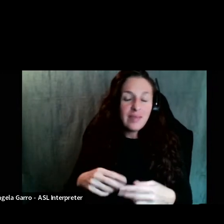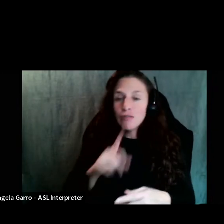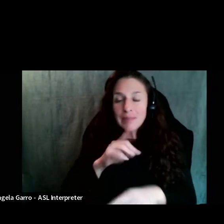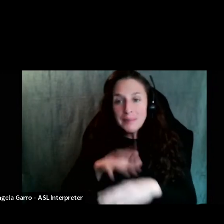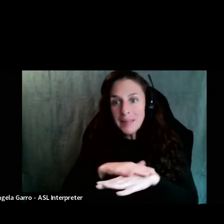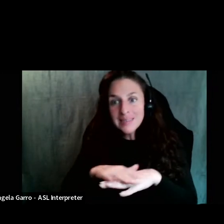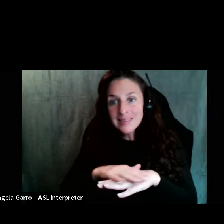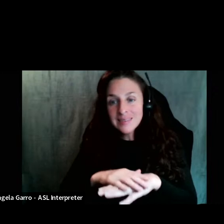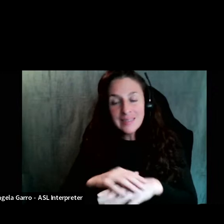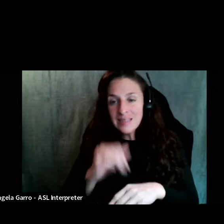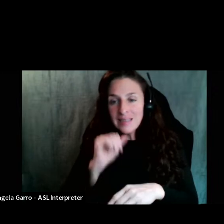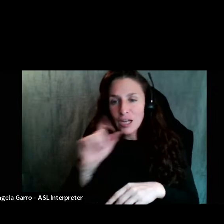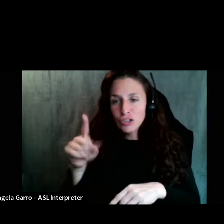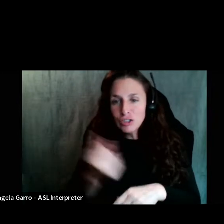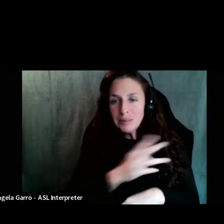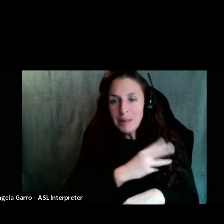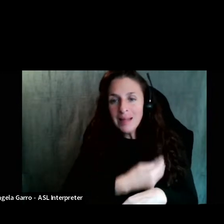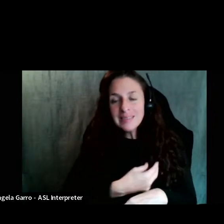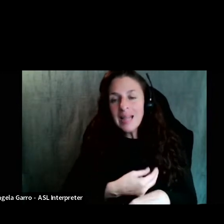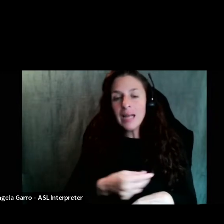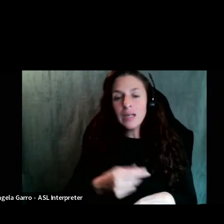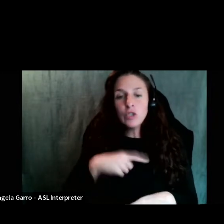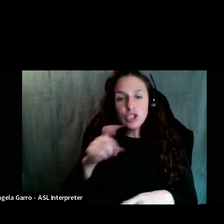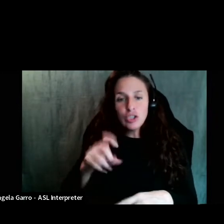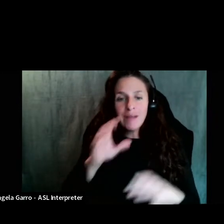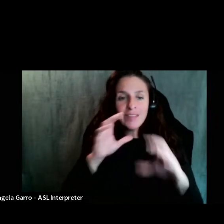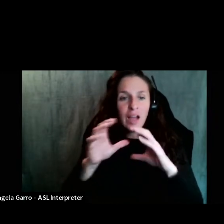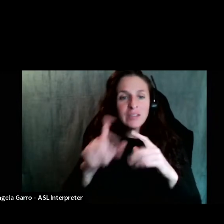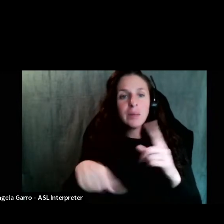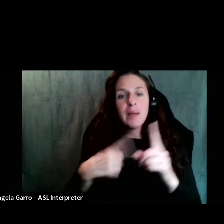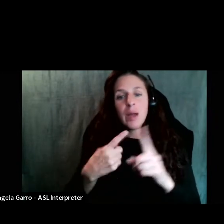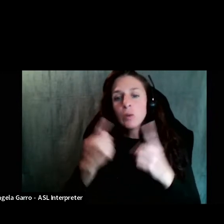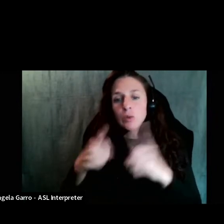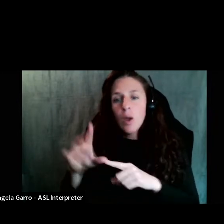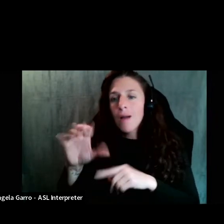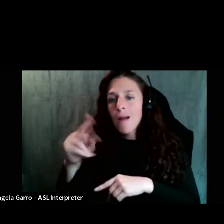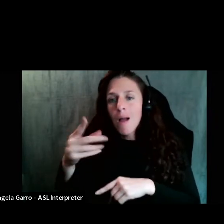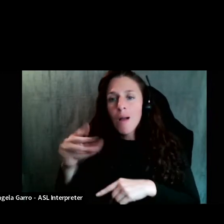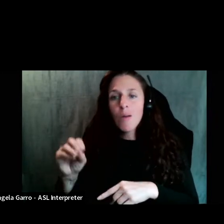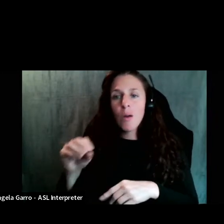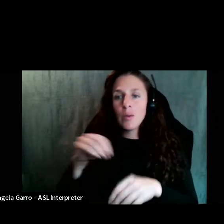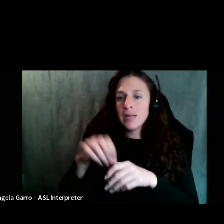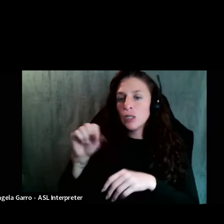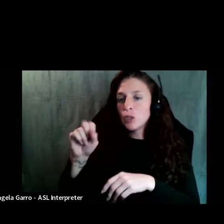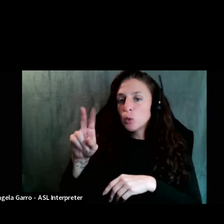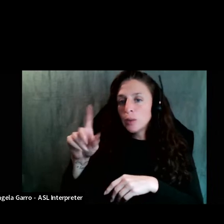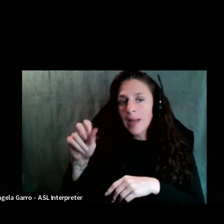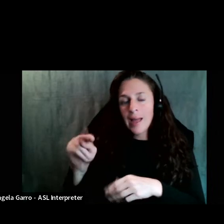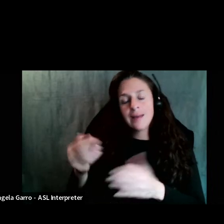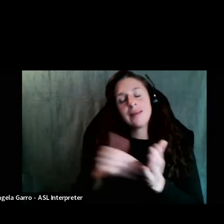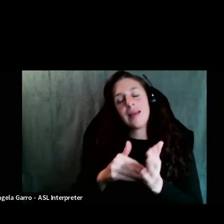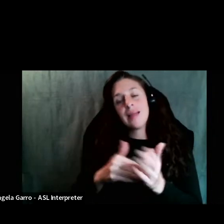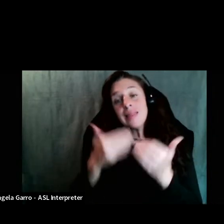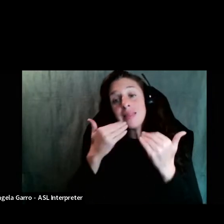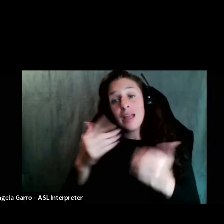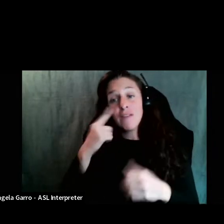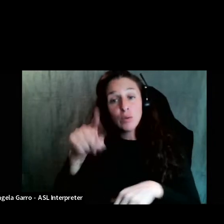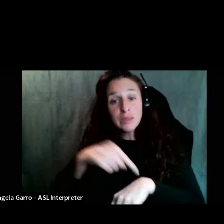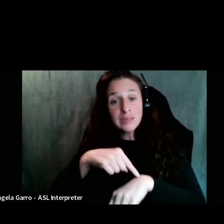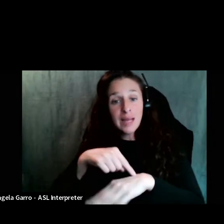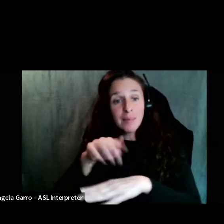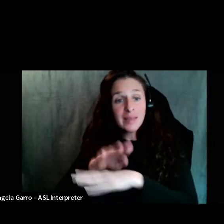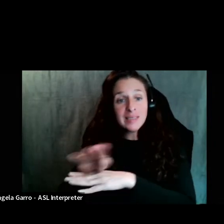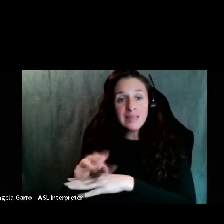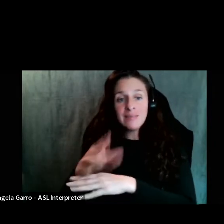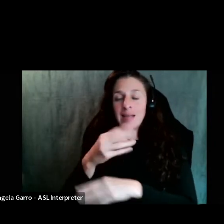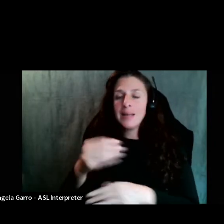not just Palestine. We should be having these conversations about what's going on in the Congo and Sudan. So again, thank you for your time this evening.